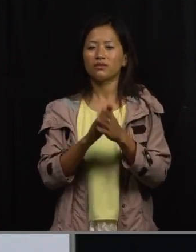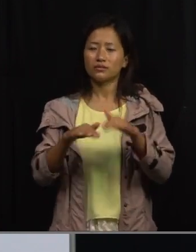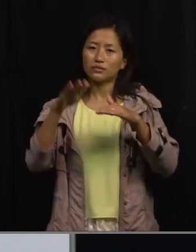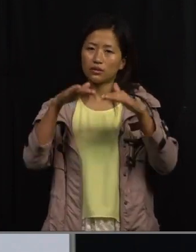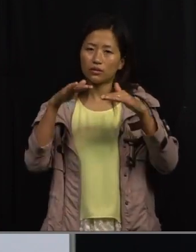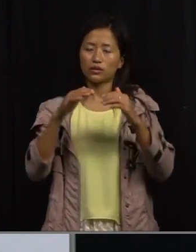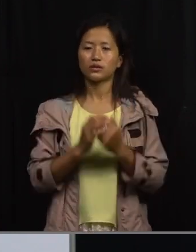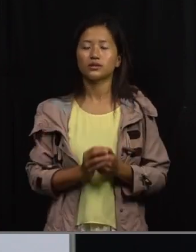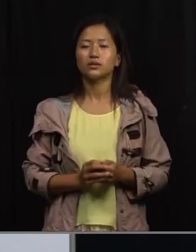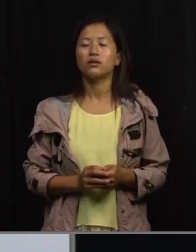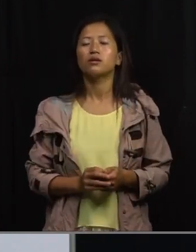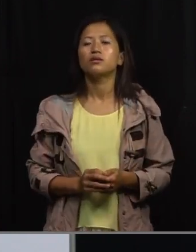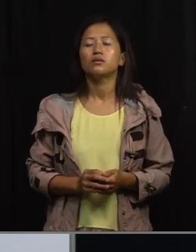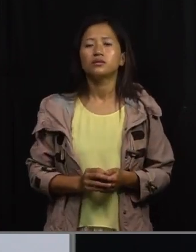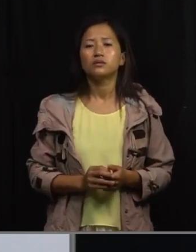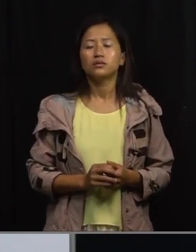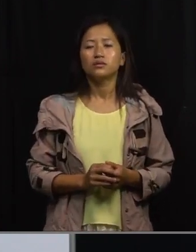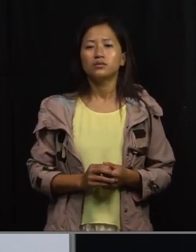equality.